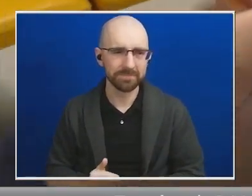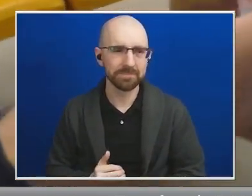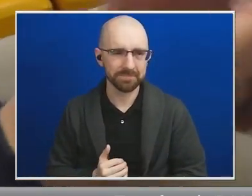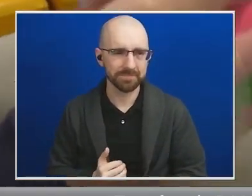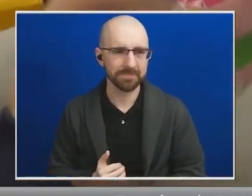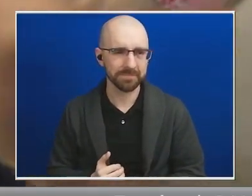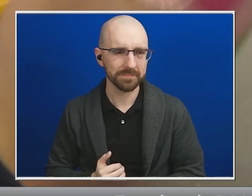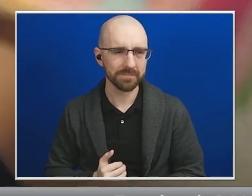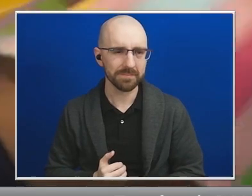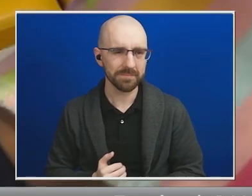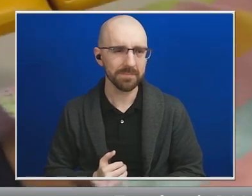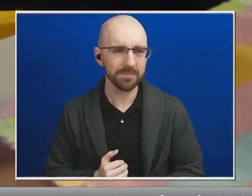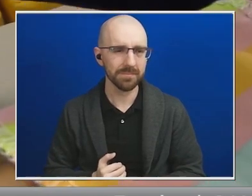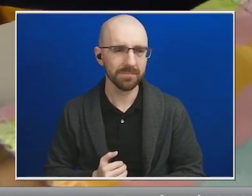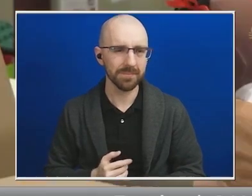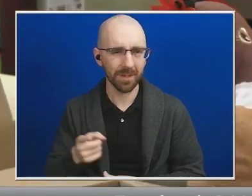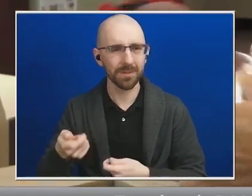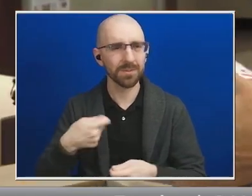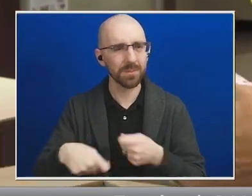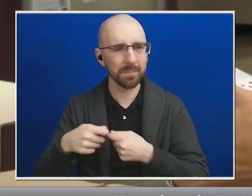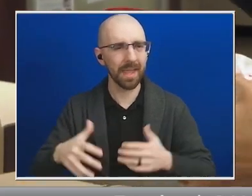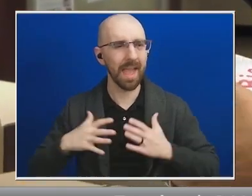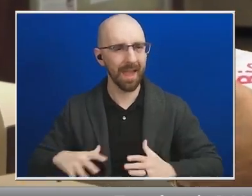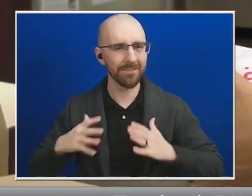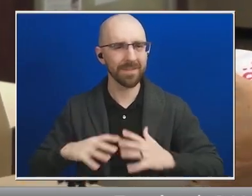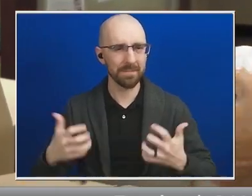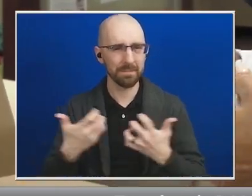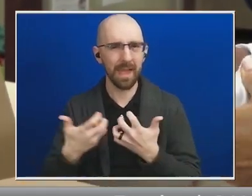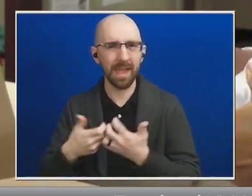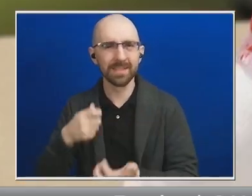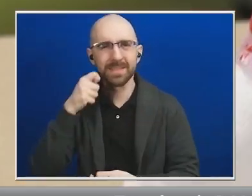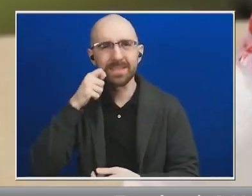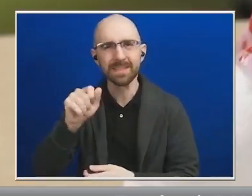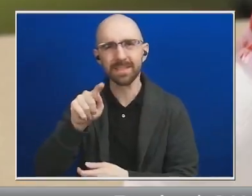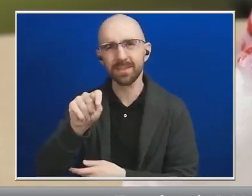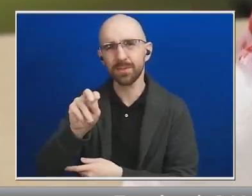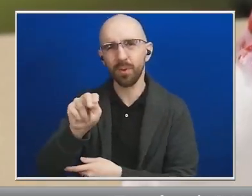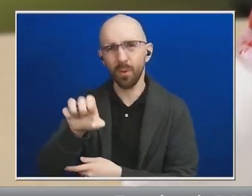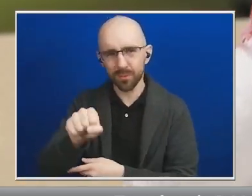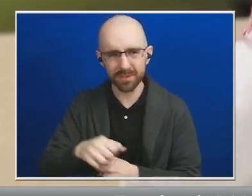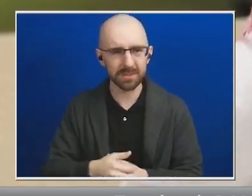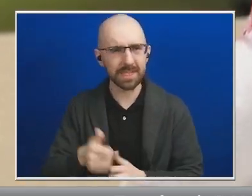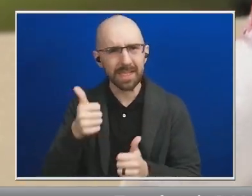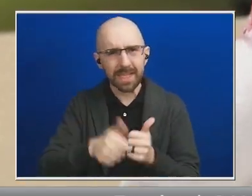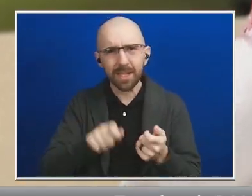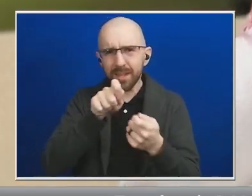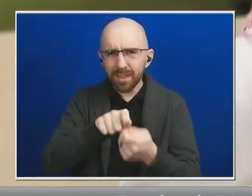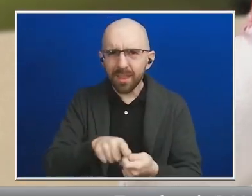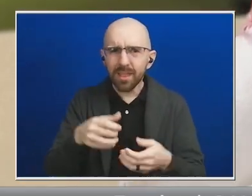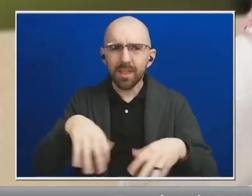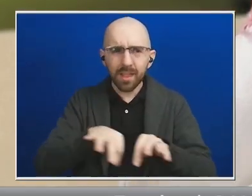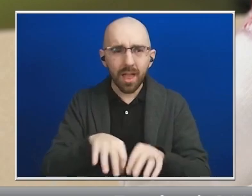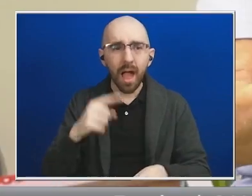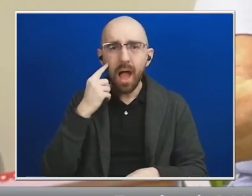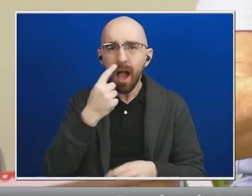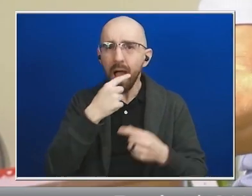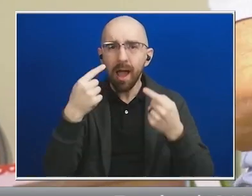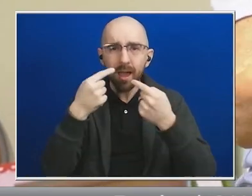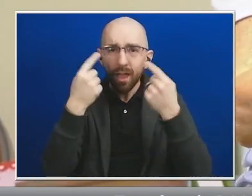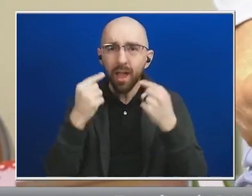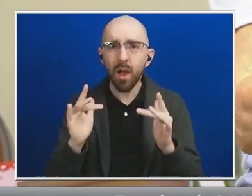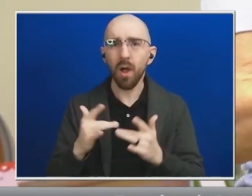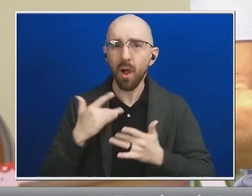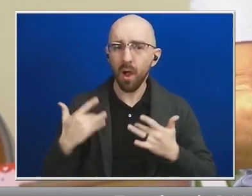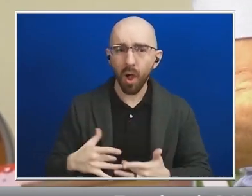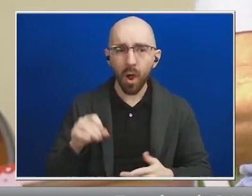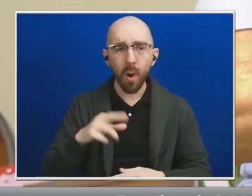the outfits? Yes, to match skin tones. Each detail holds meaning, from the heart-shaped eyes for love and a smile, This is for a